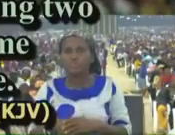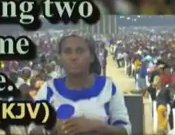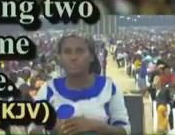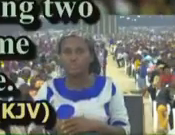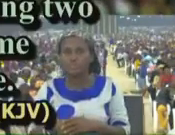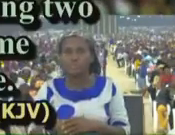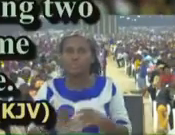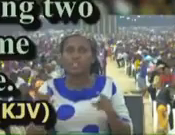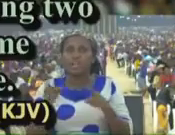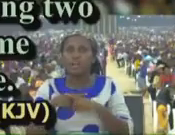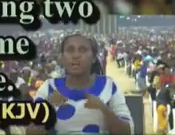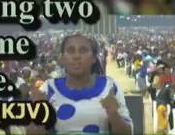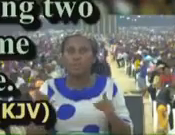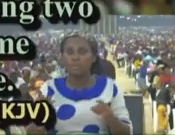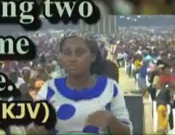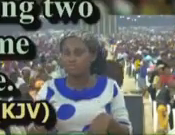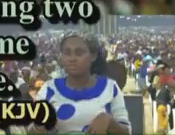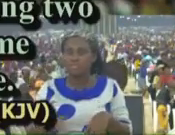But the tide turned.